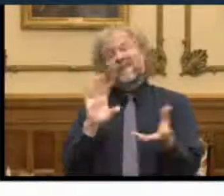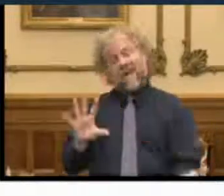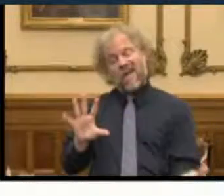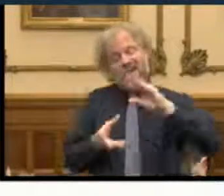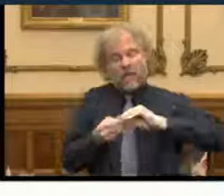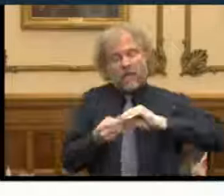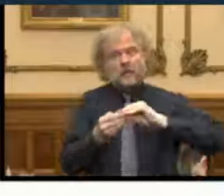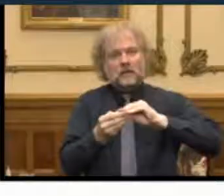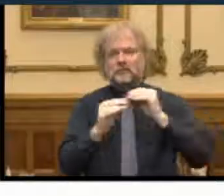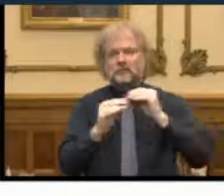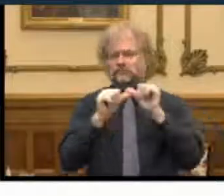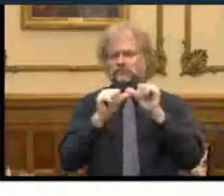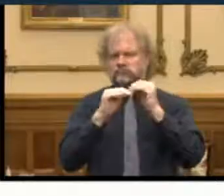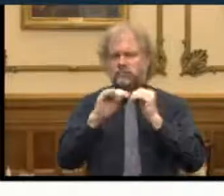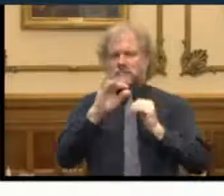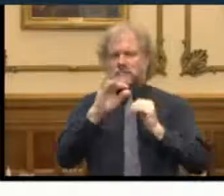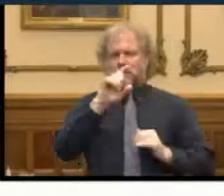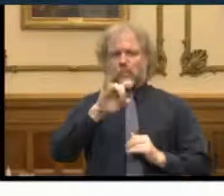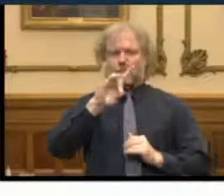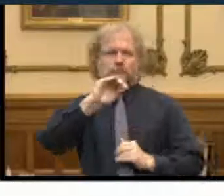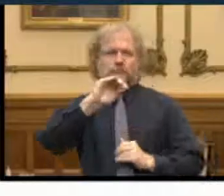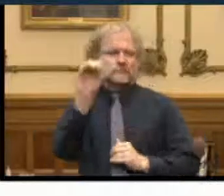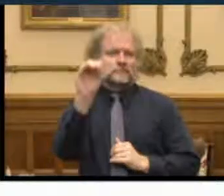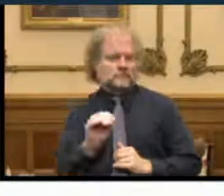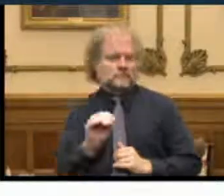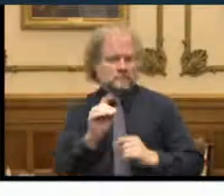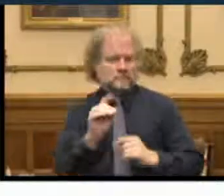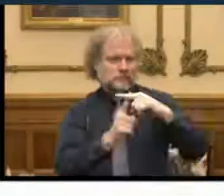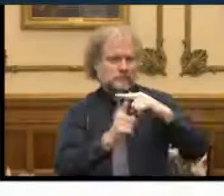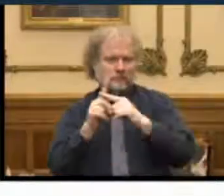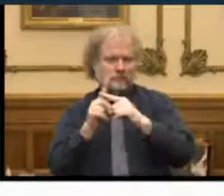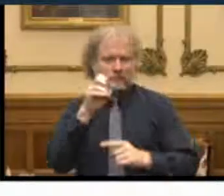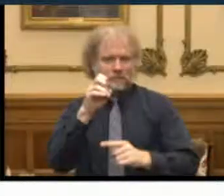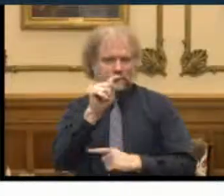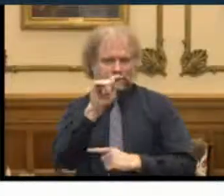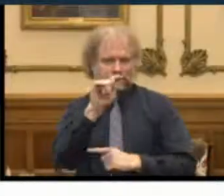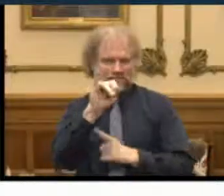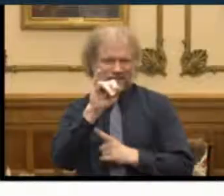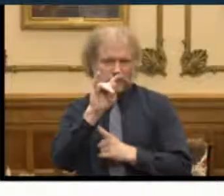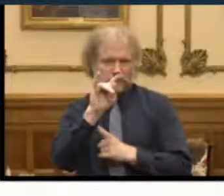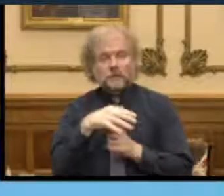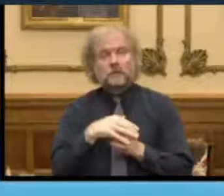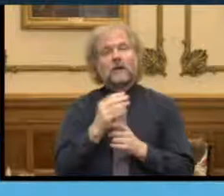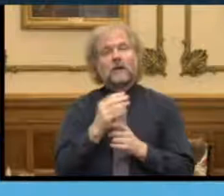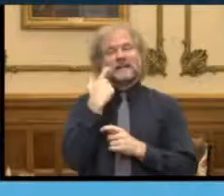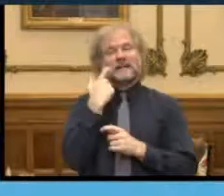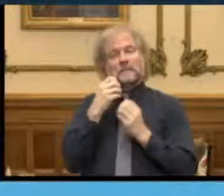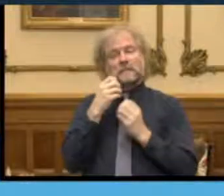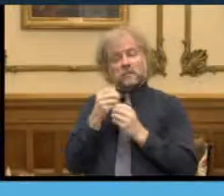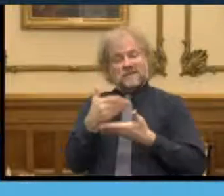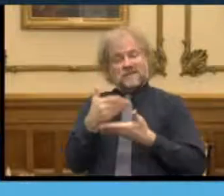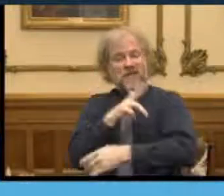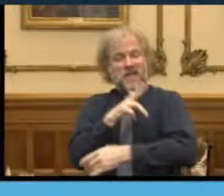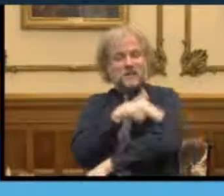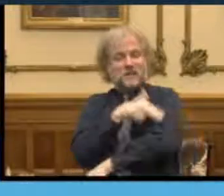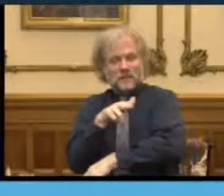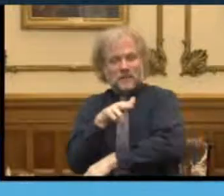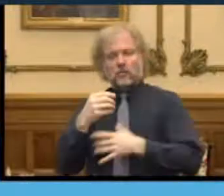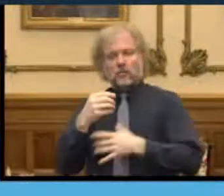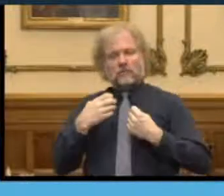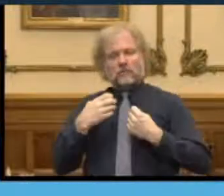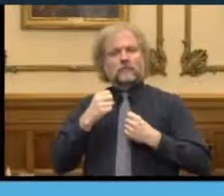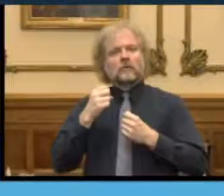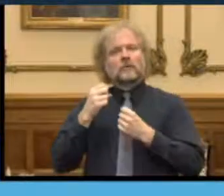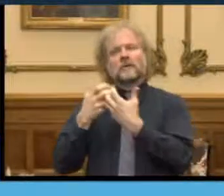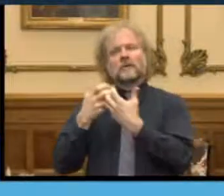is holding steady at 8.8%. I also want to share our latest data on hospitalizations and recovery from our partners